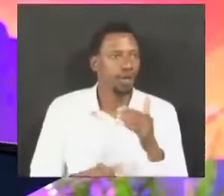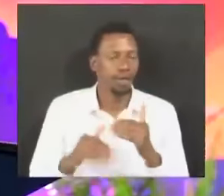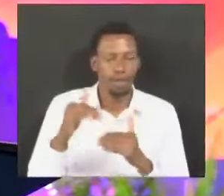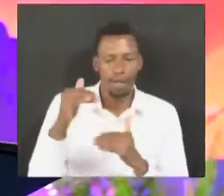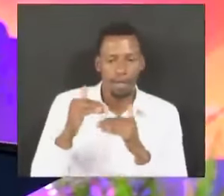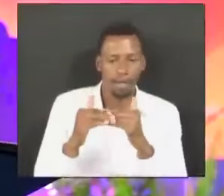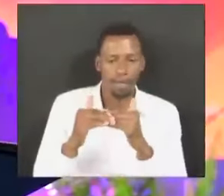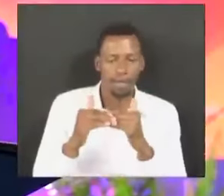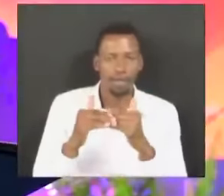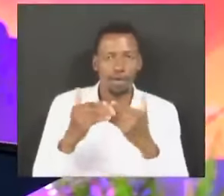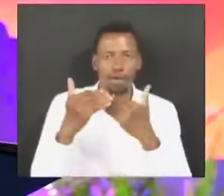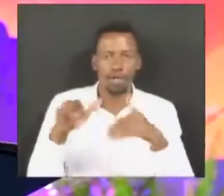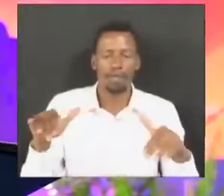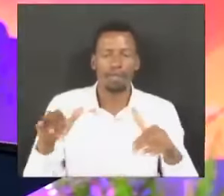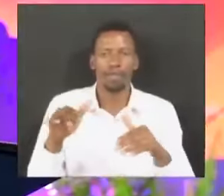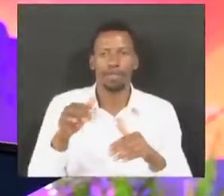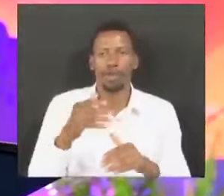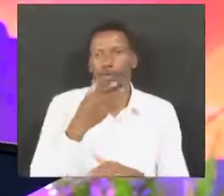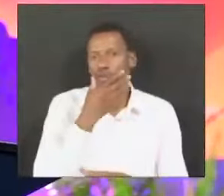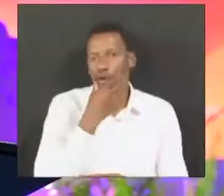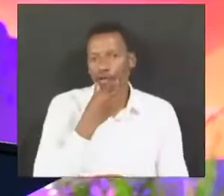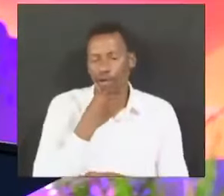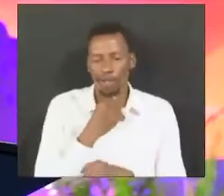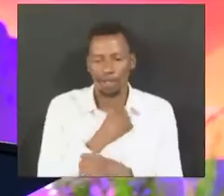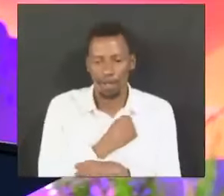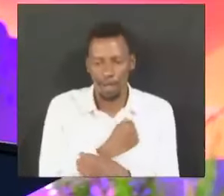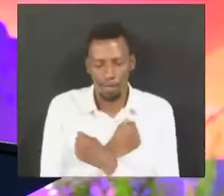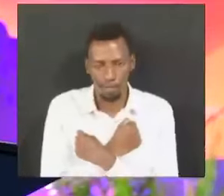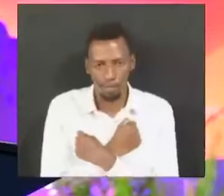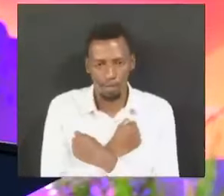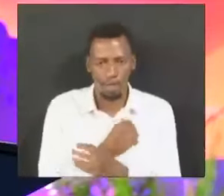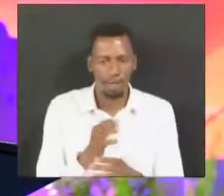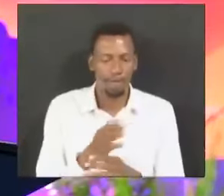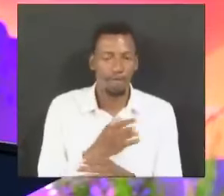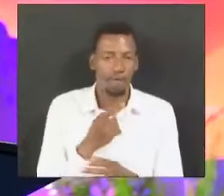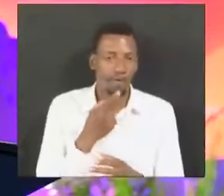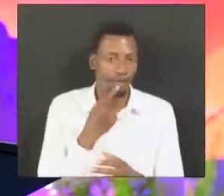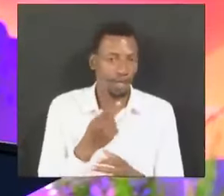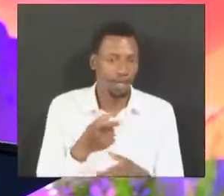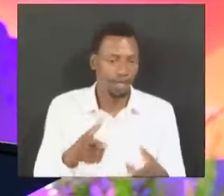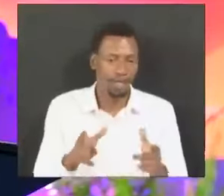Love. But before I say it, let us pray.